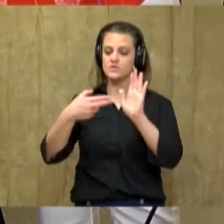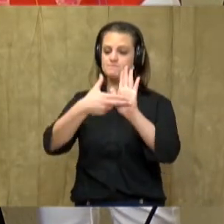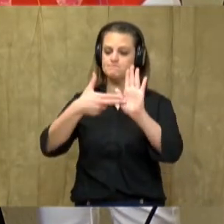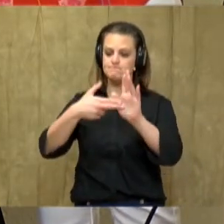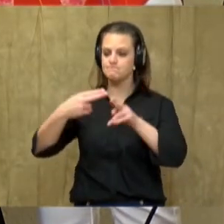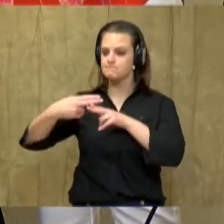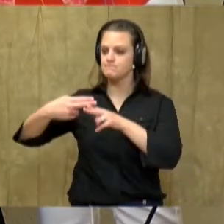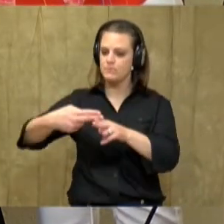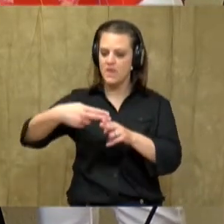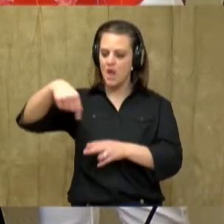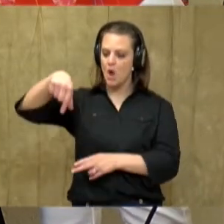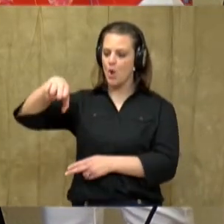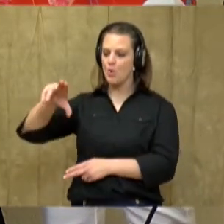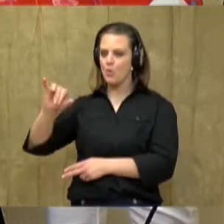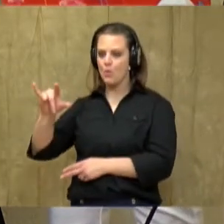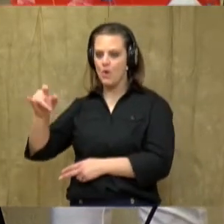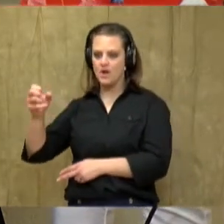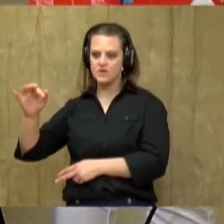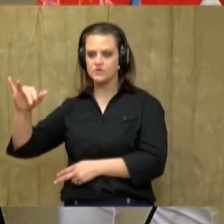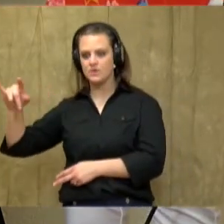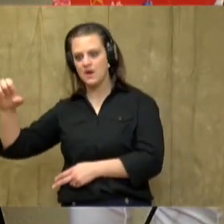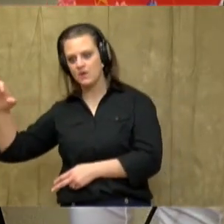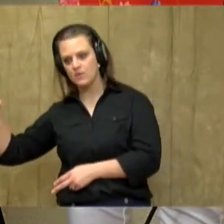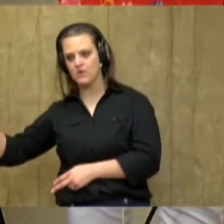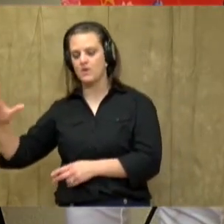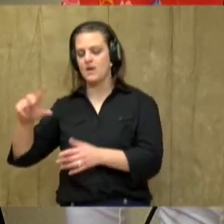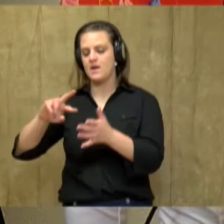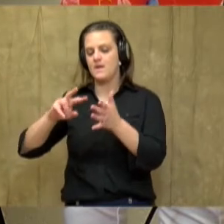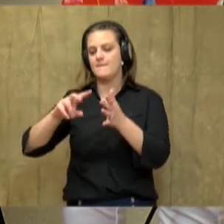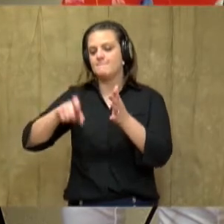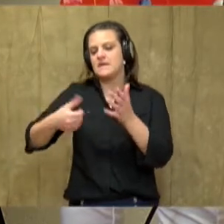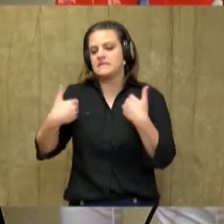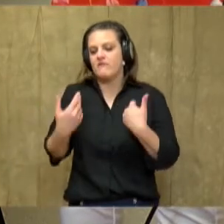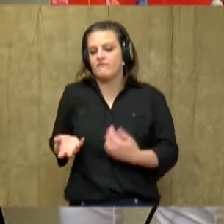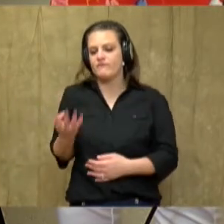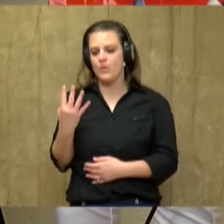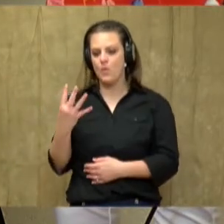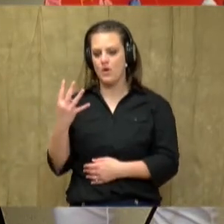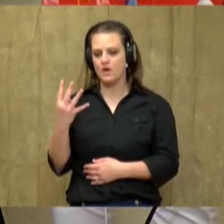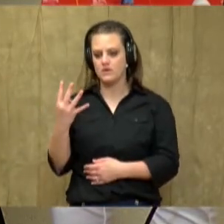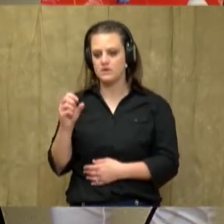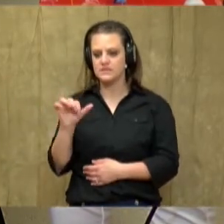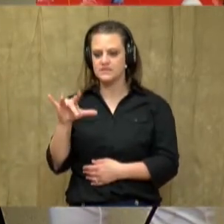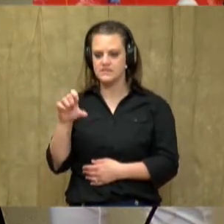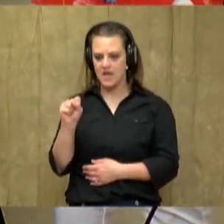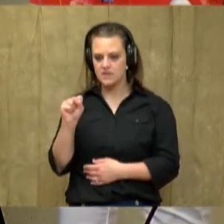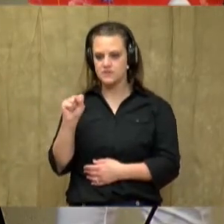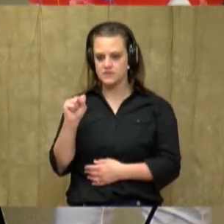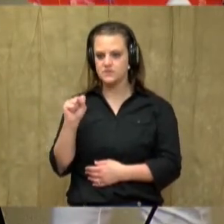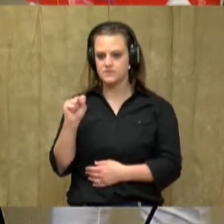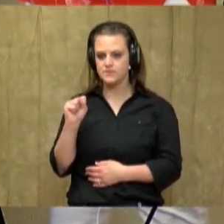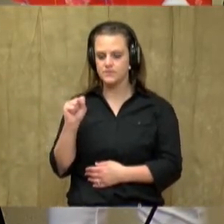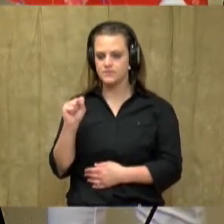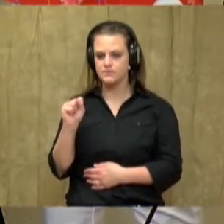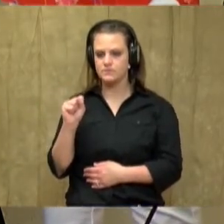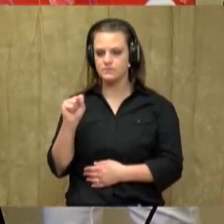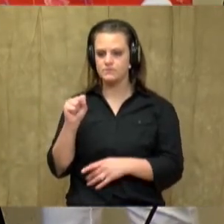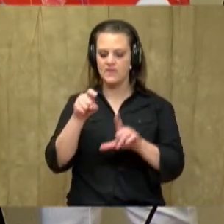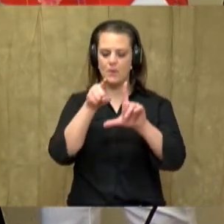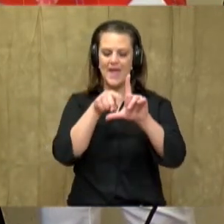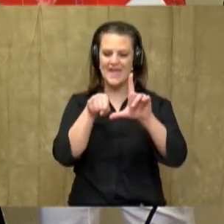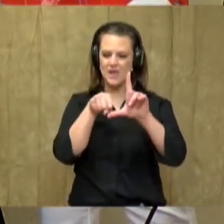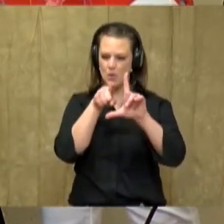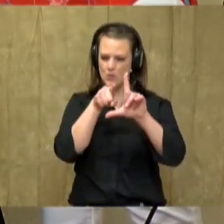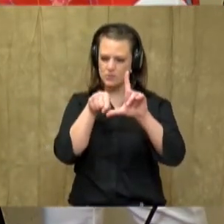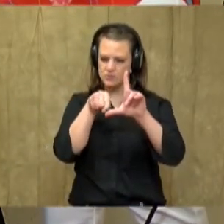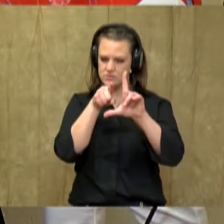have to have? That's right, 4 sides. All right, so the angles